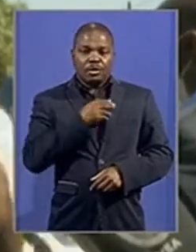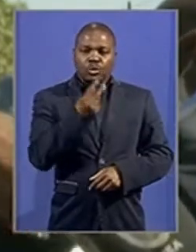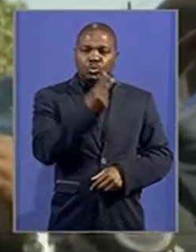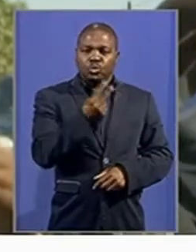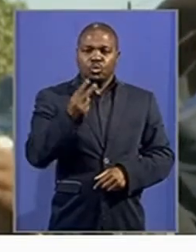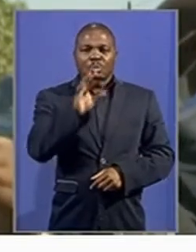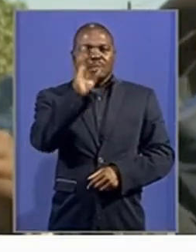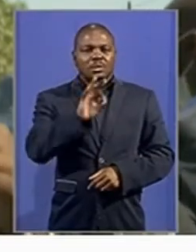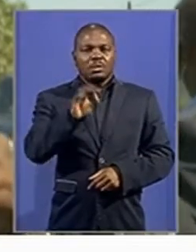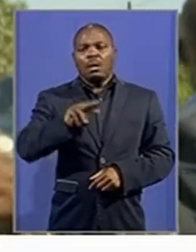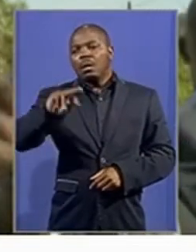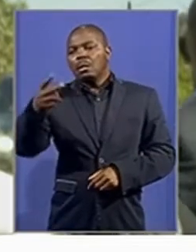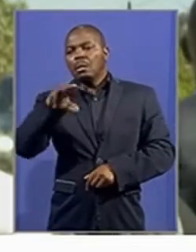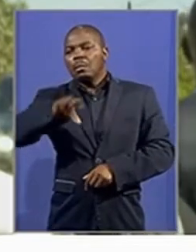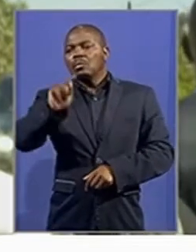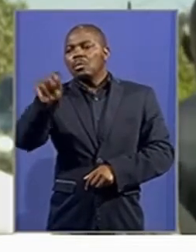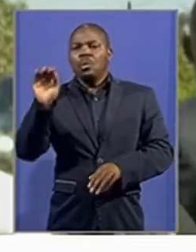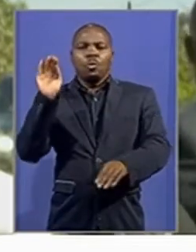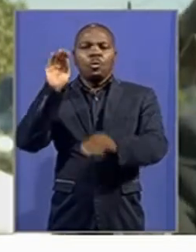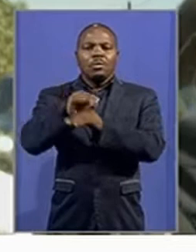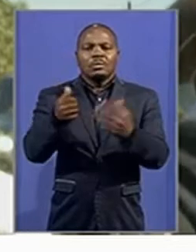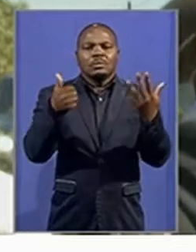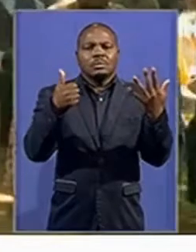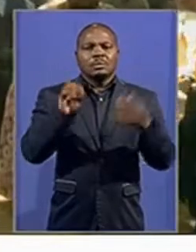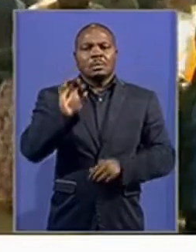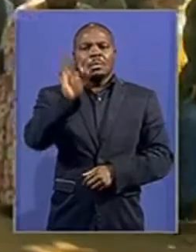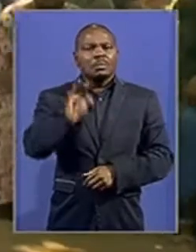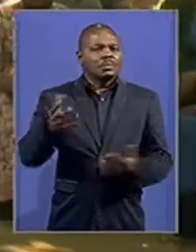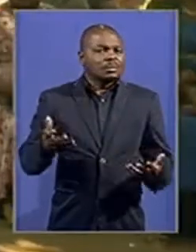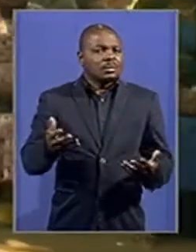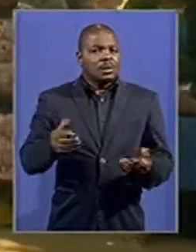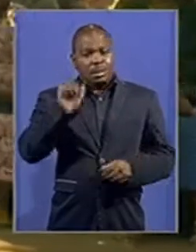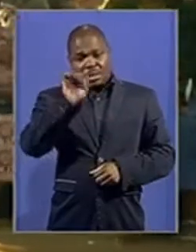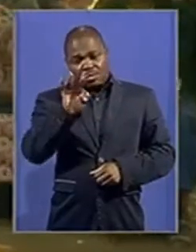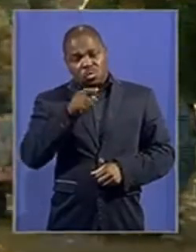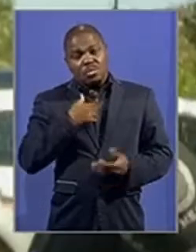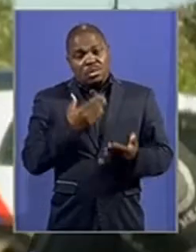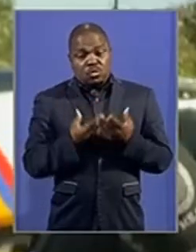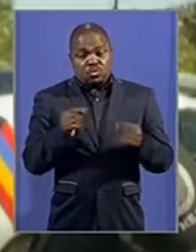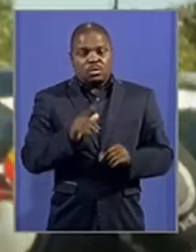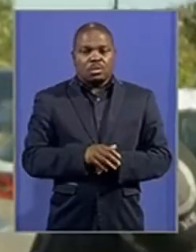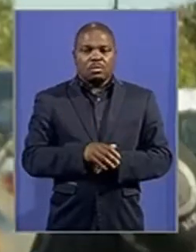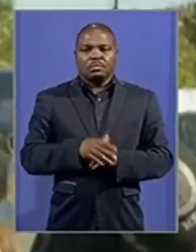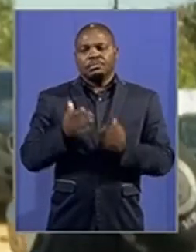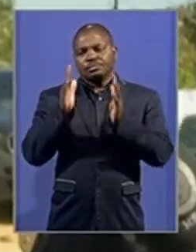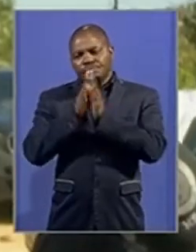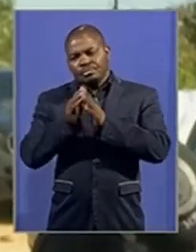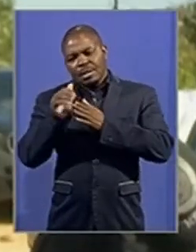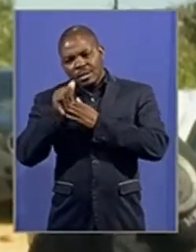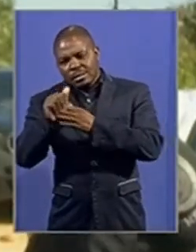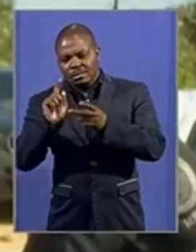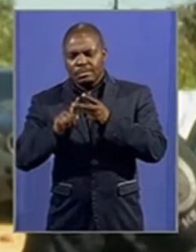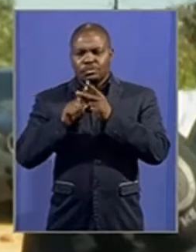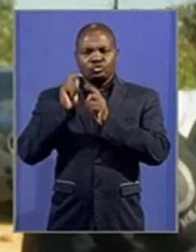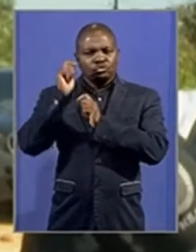other provinces are above 60%. So if we can have religious leaders, traditional